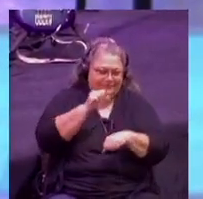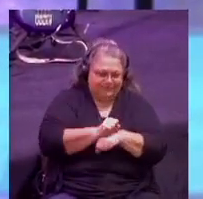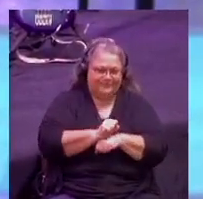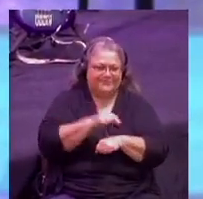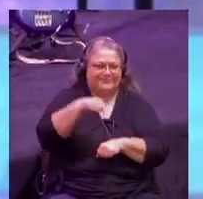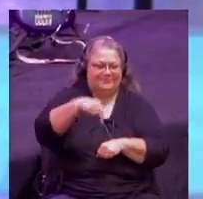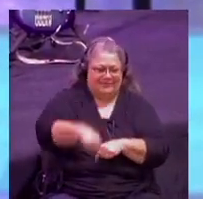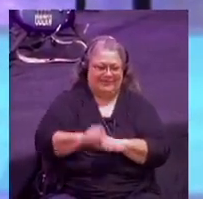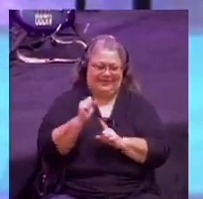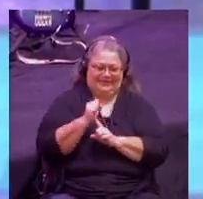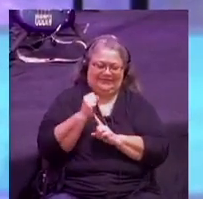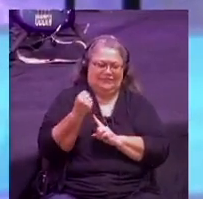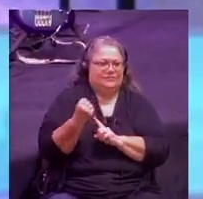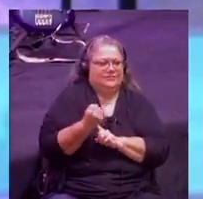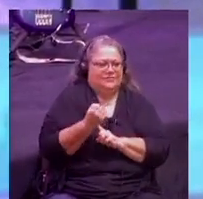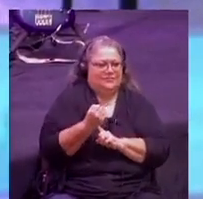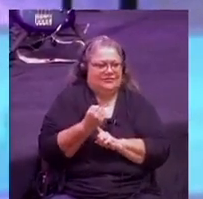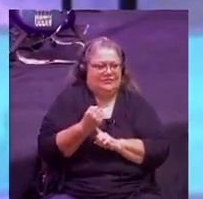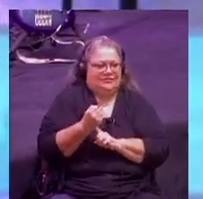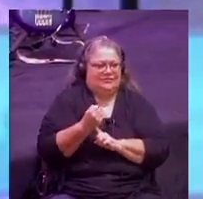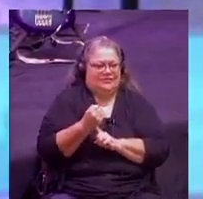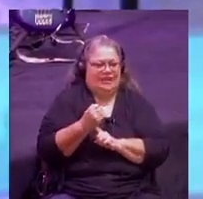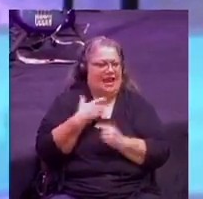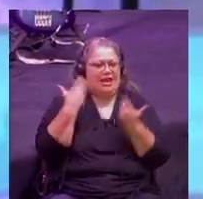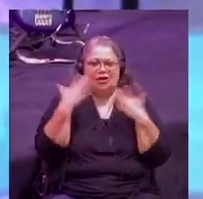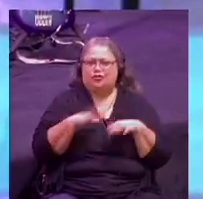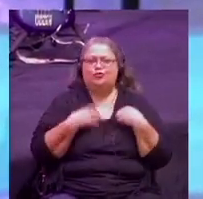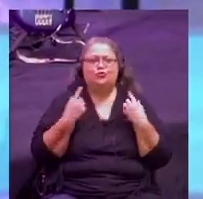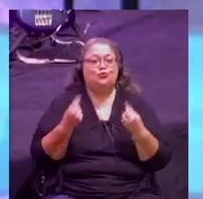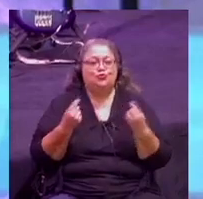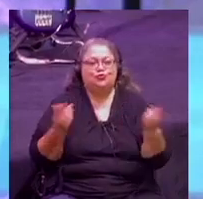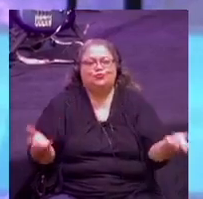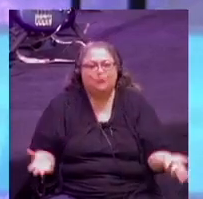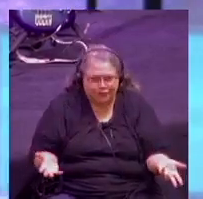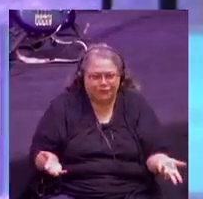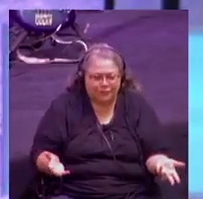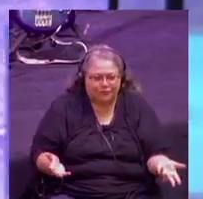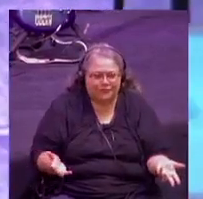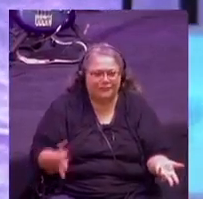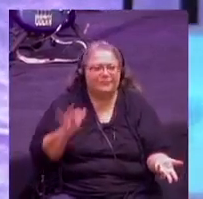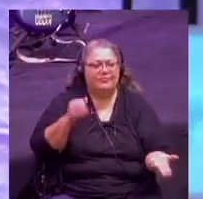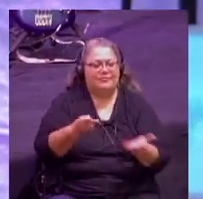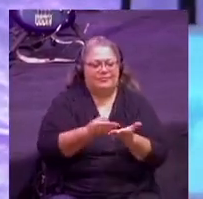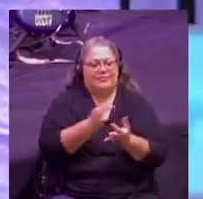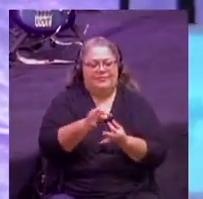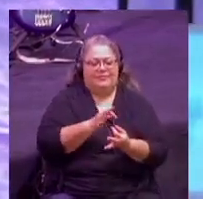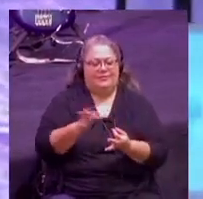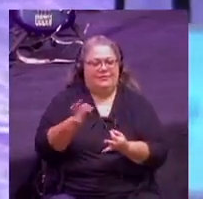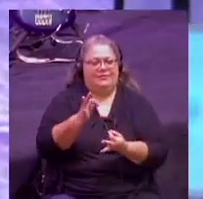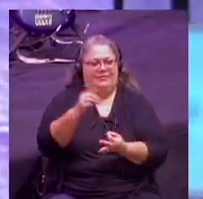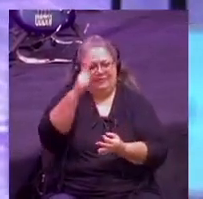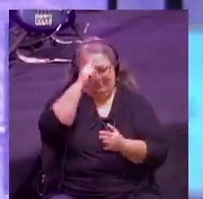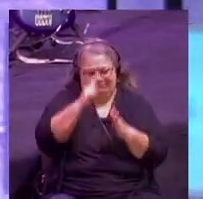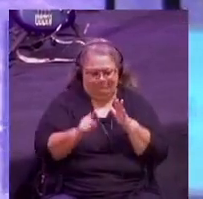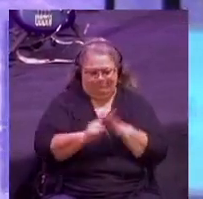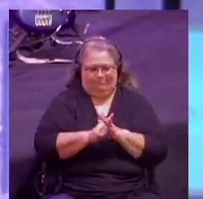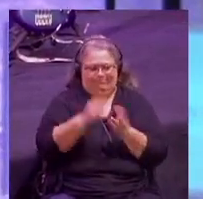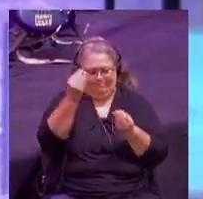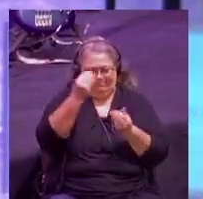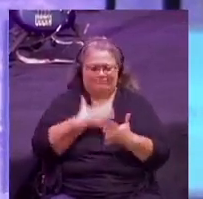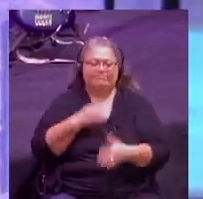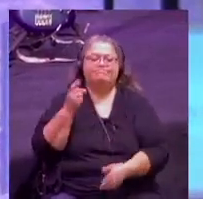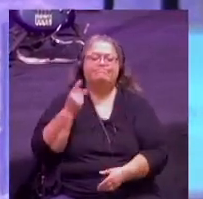this crisis, because I don't know what to do. And that's where the Holy Spirit comes in, and He